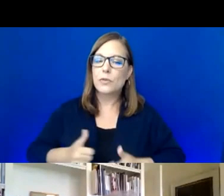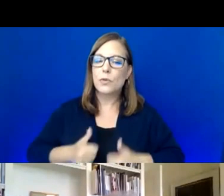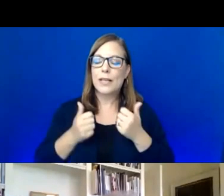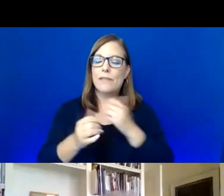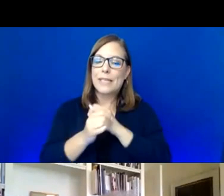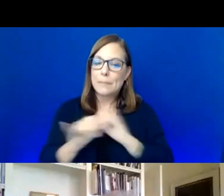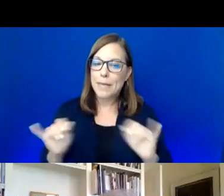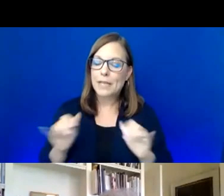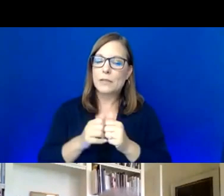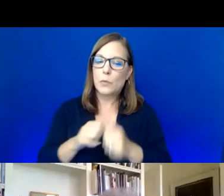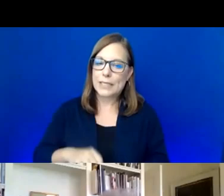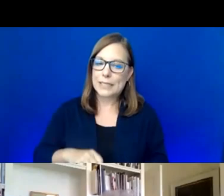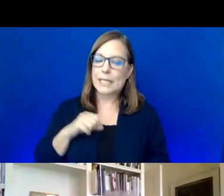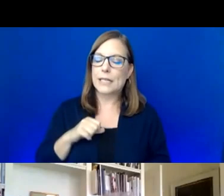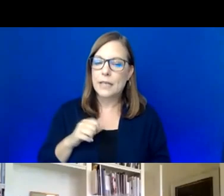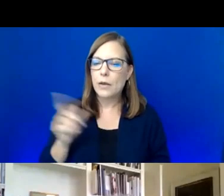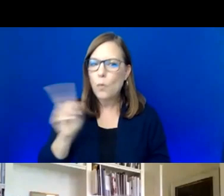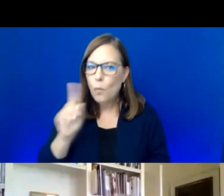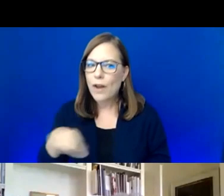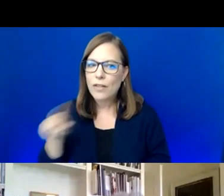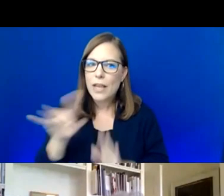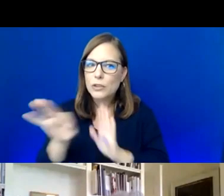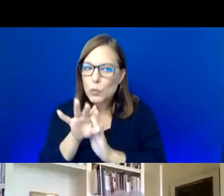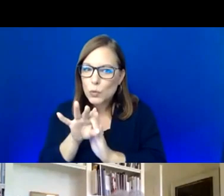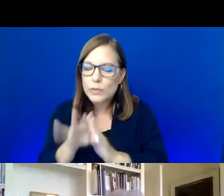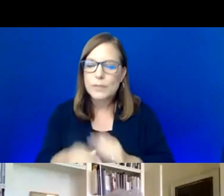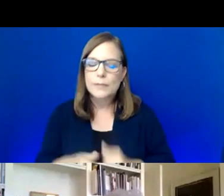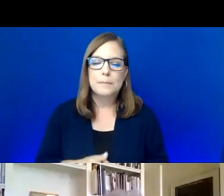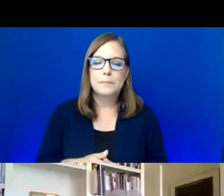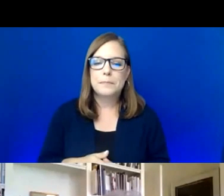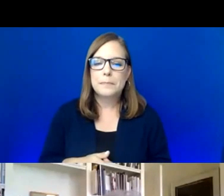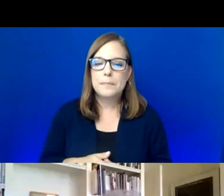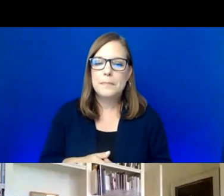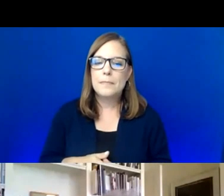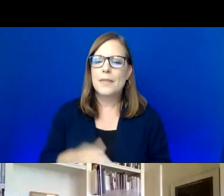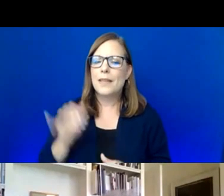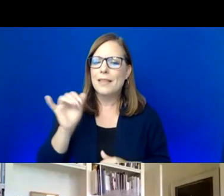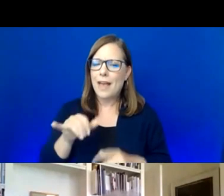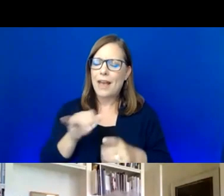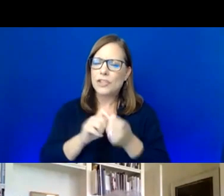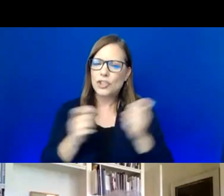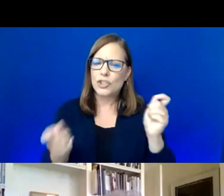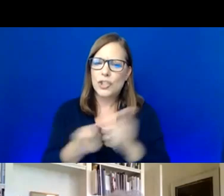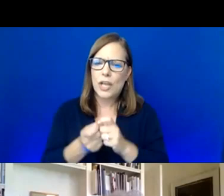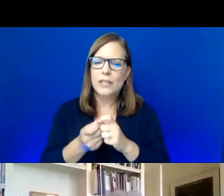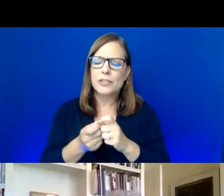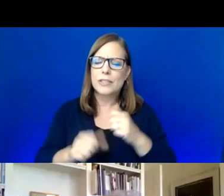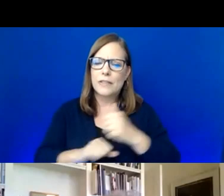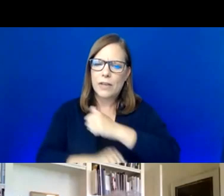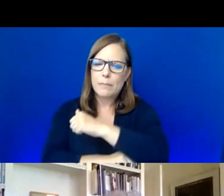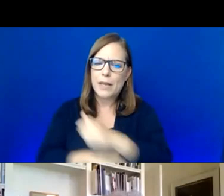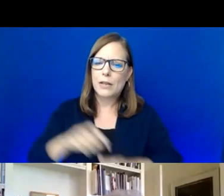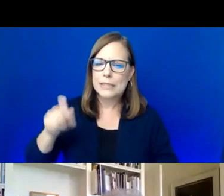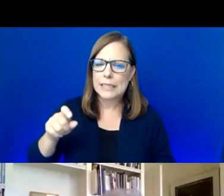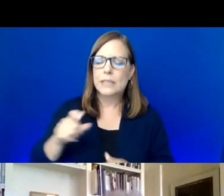and communities of choice. These changes are fundamental to meeting the needs of a growing